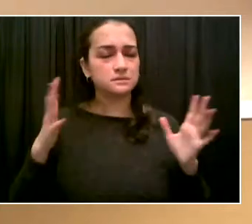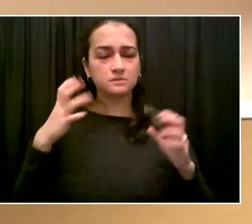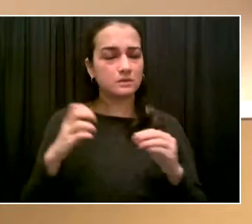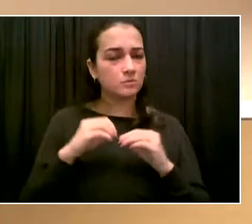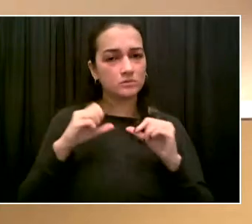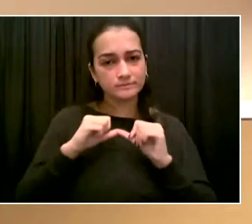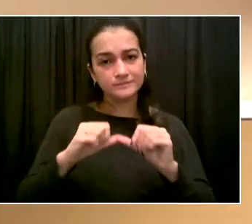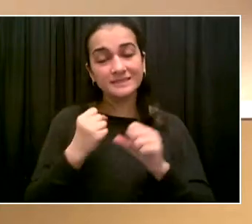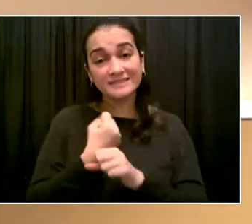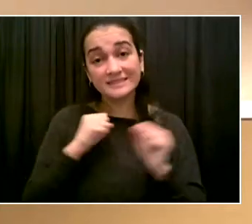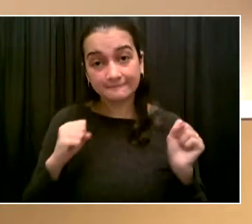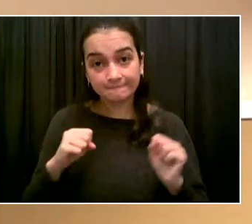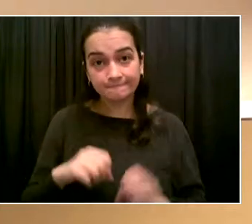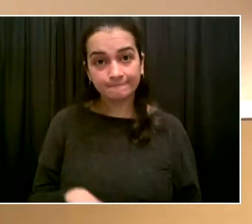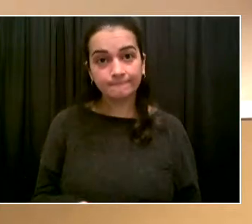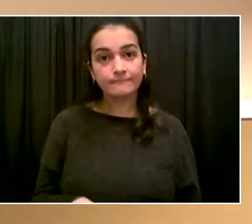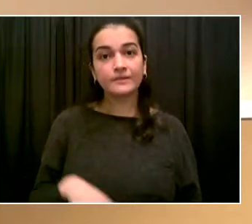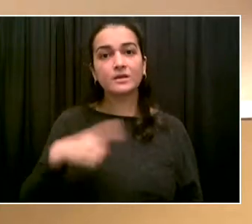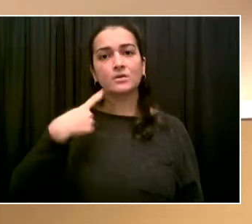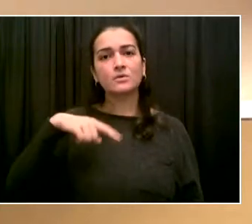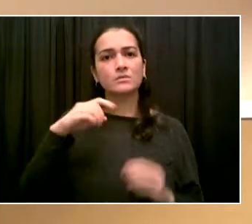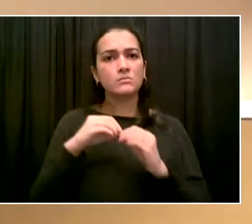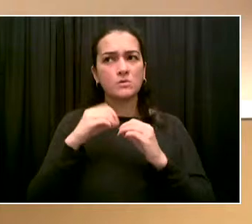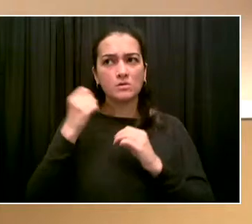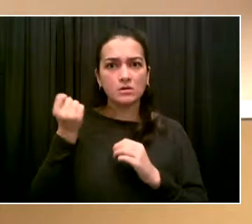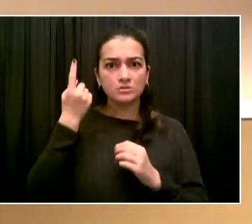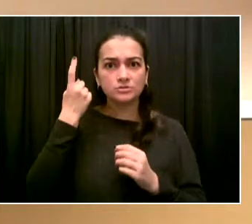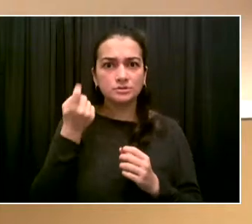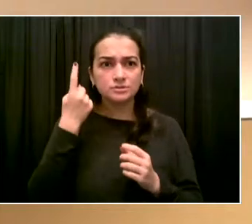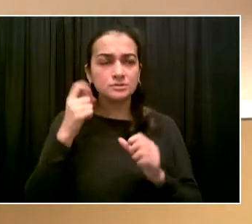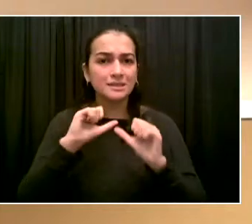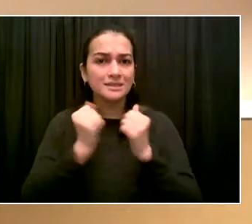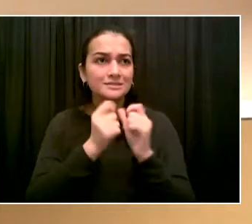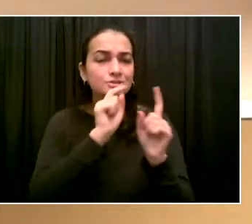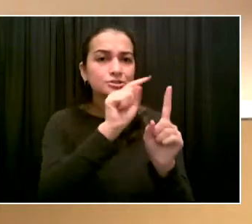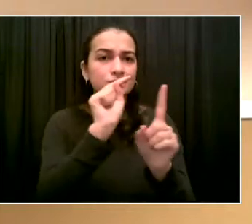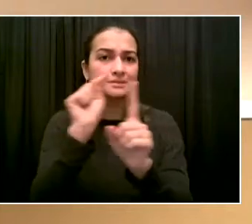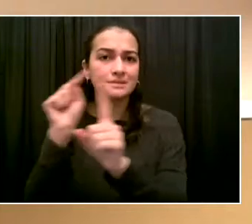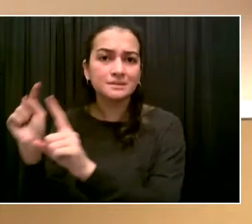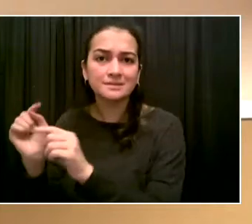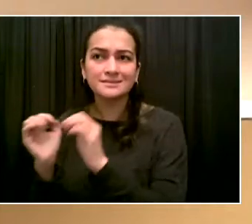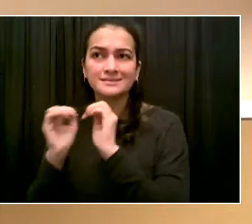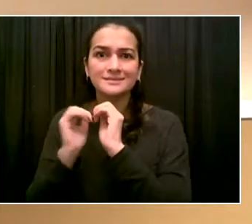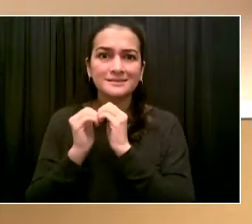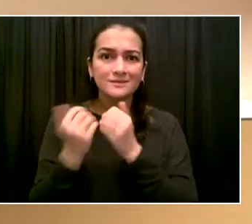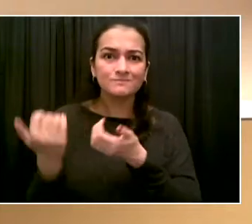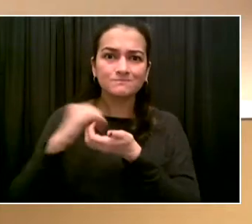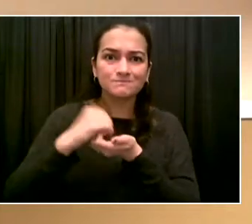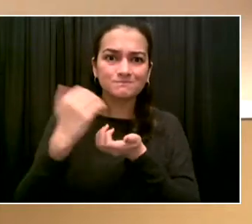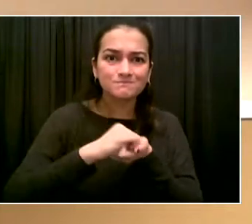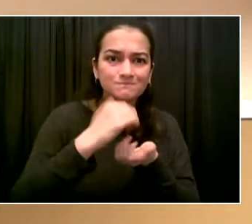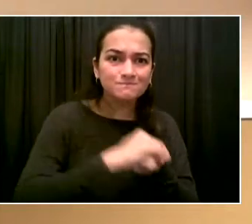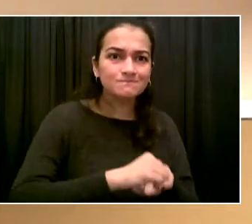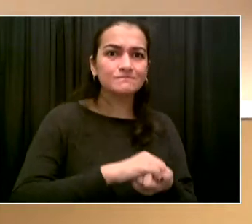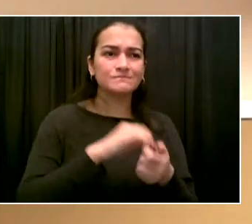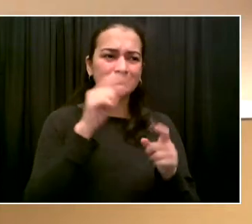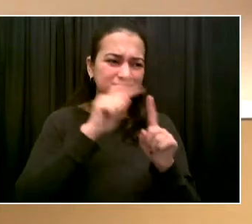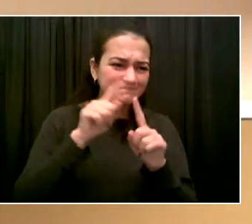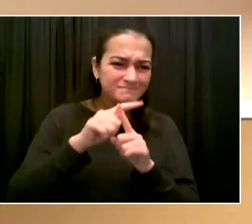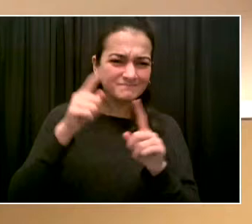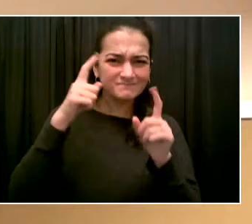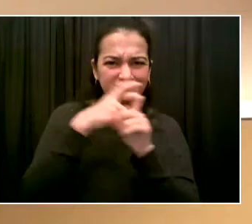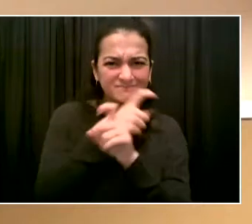approach that involves, different aspects of city government that have been brought together under the leadership of the